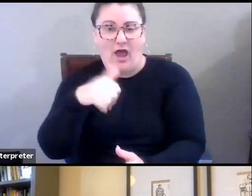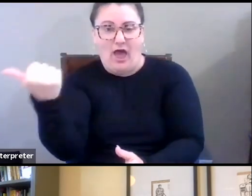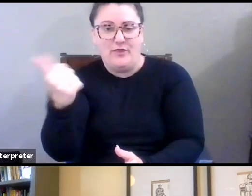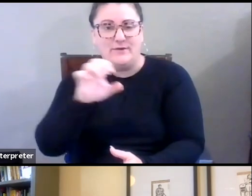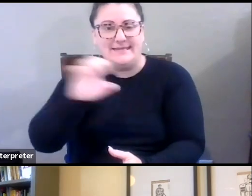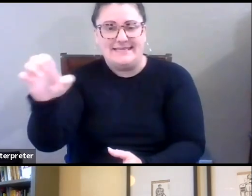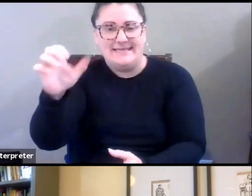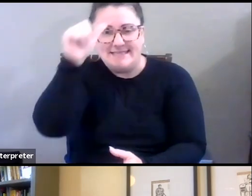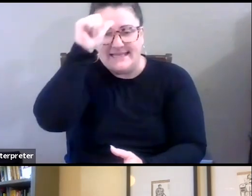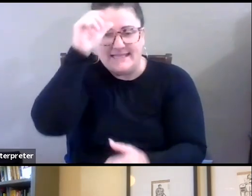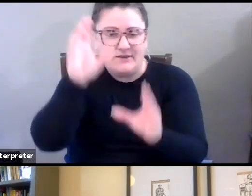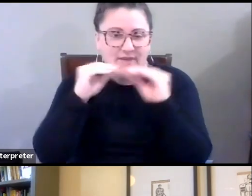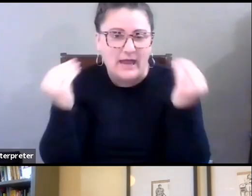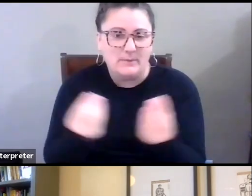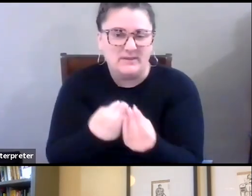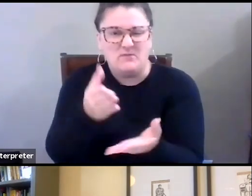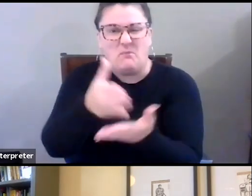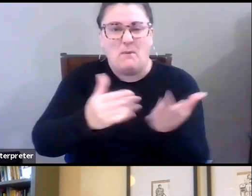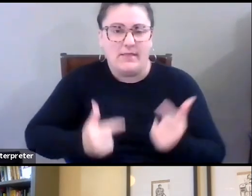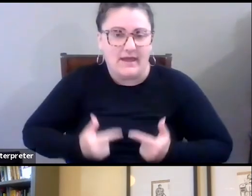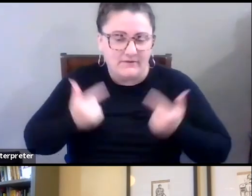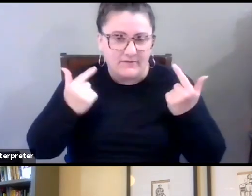of my life. And